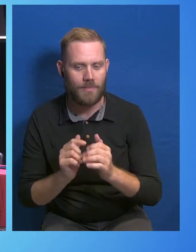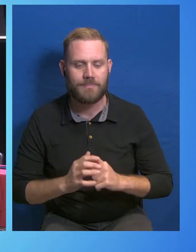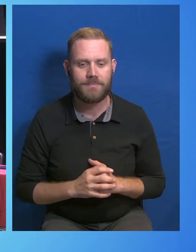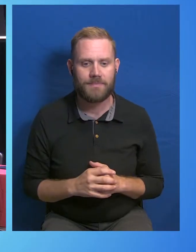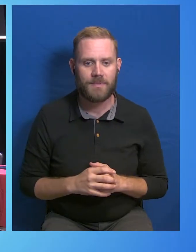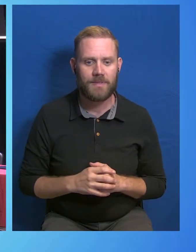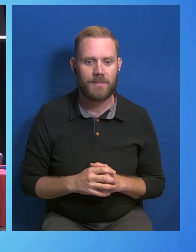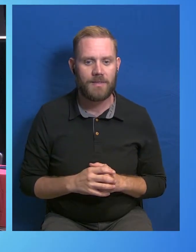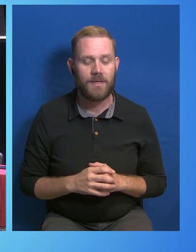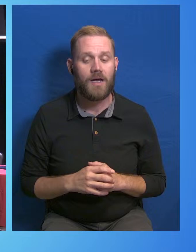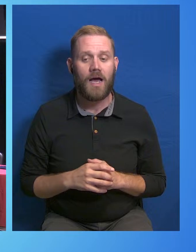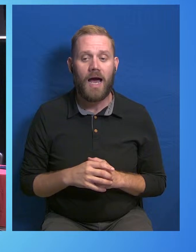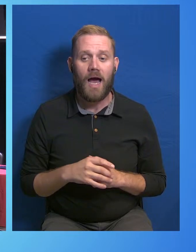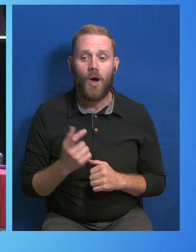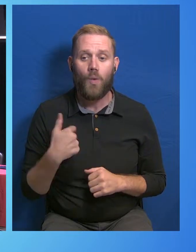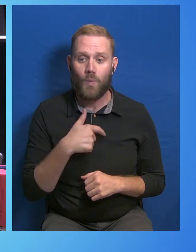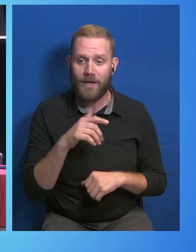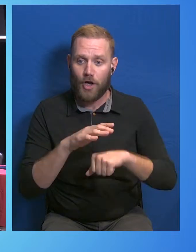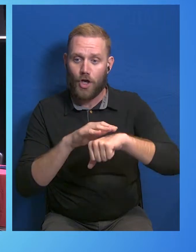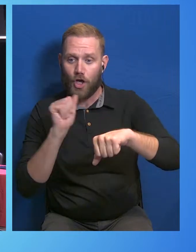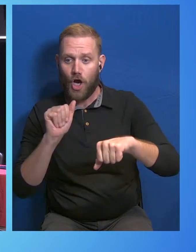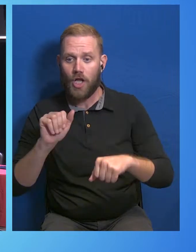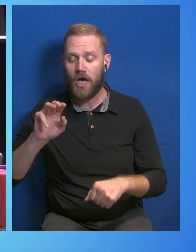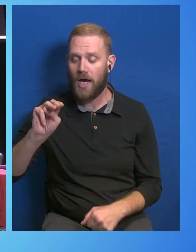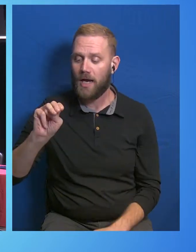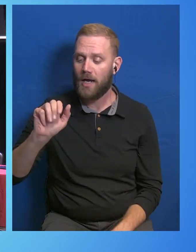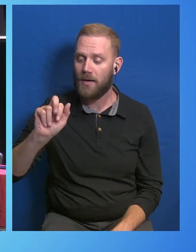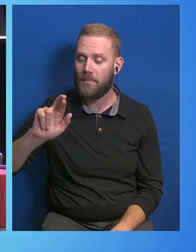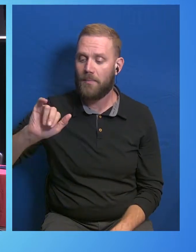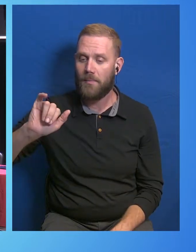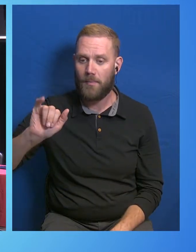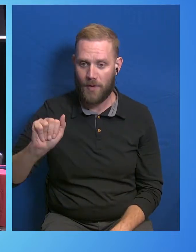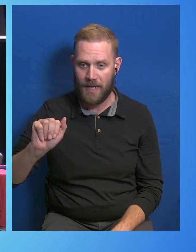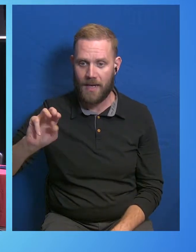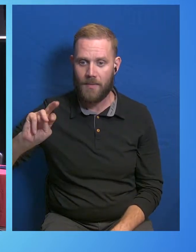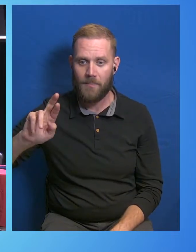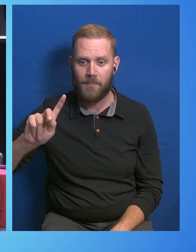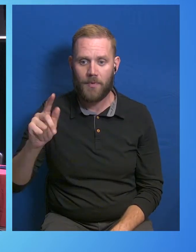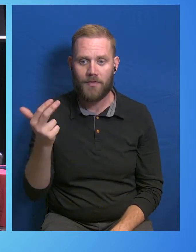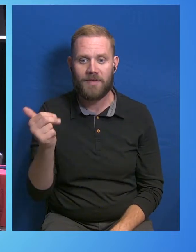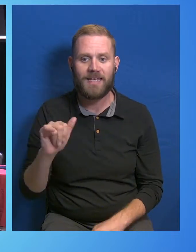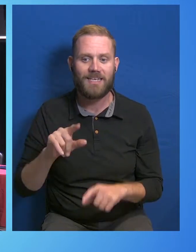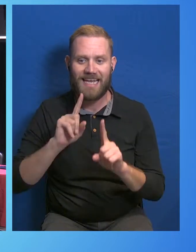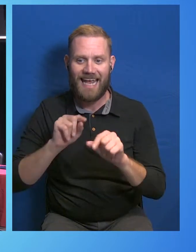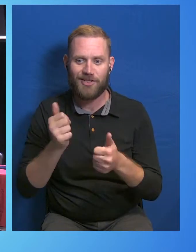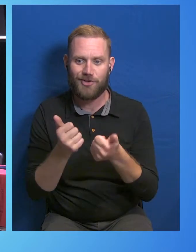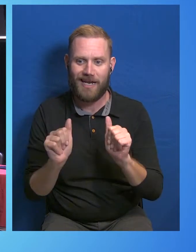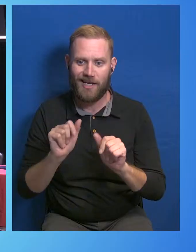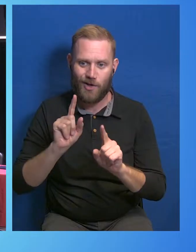And we are going to bring Maria Murphy up here to answer all of our questions and our comments.